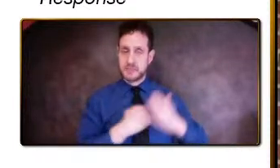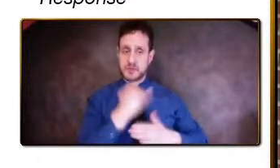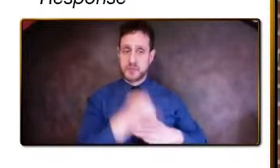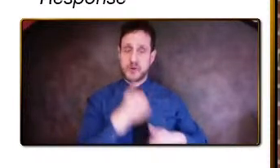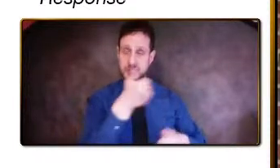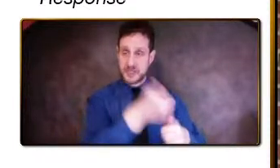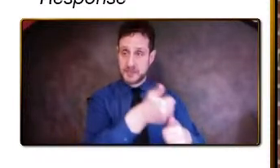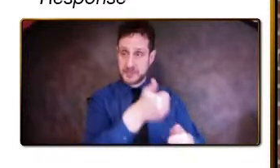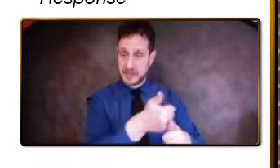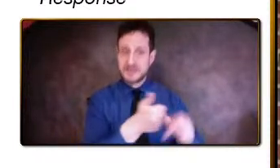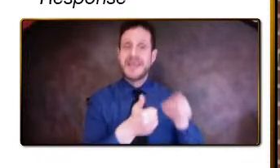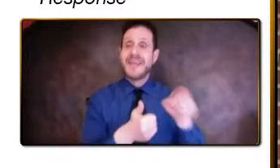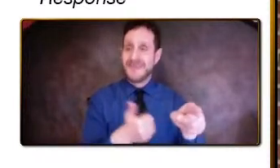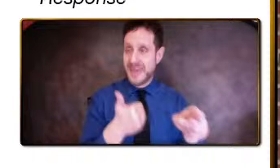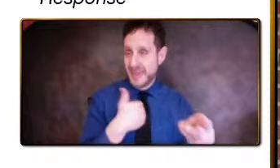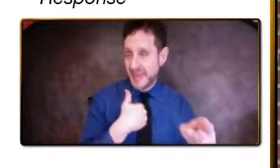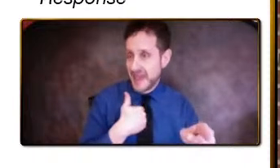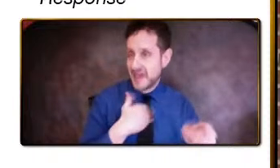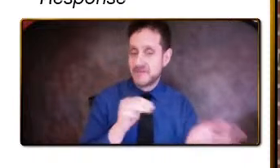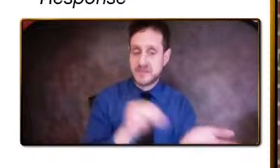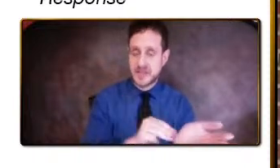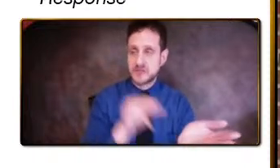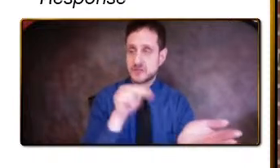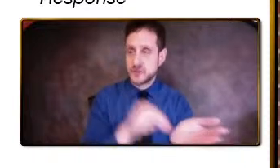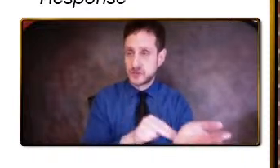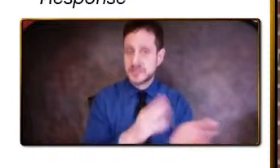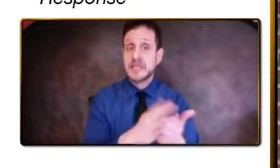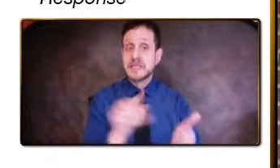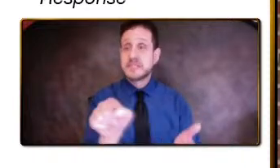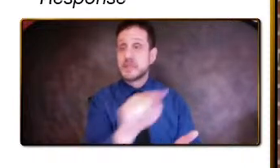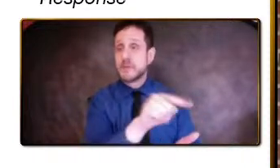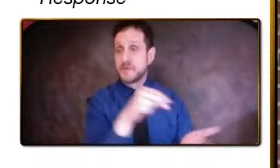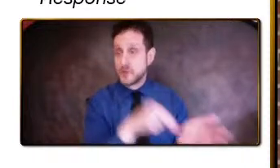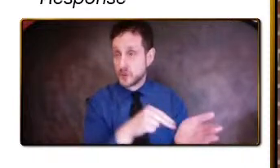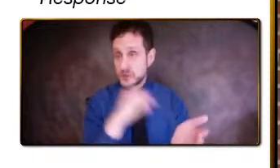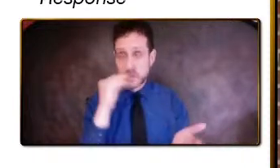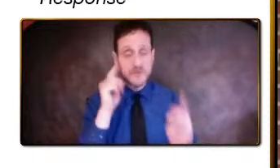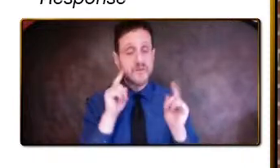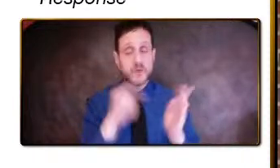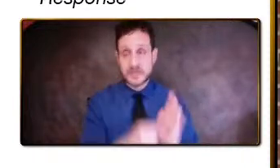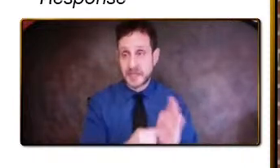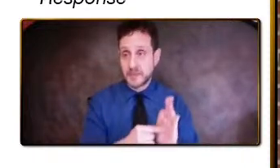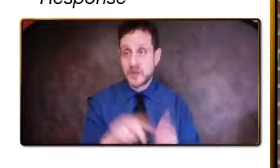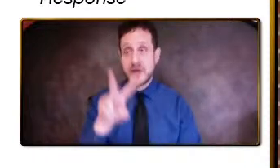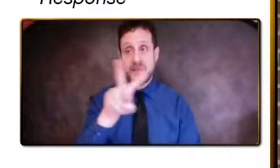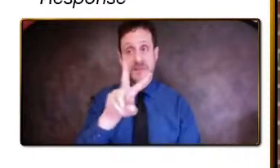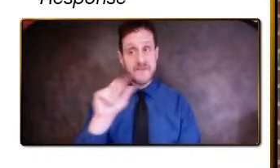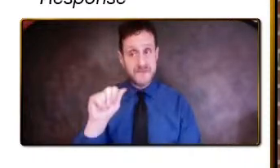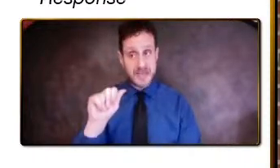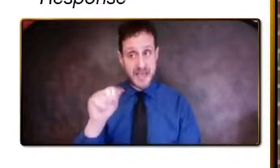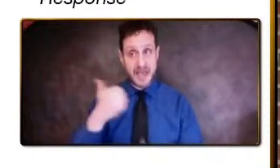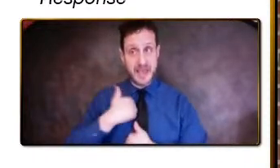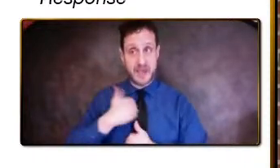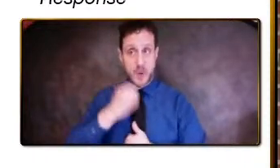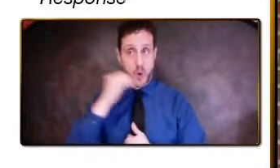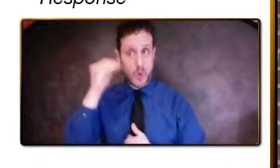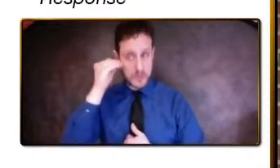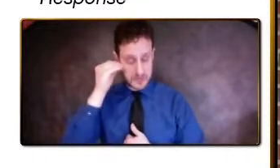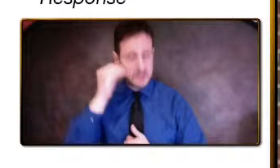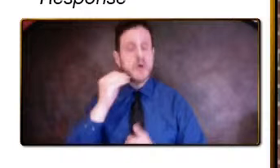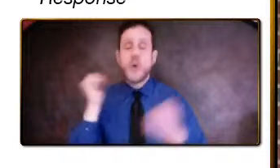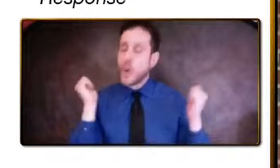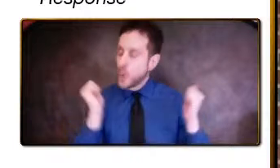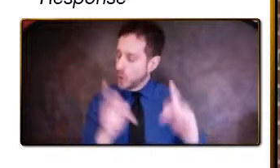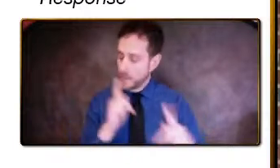medical staff. Some of them are vaccinating. All the VA homes have been vaccinated, have gotten the first shot. So we're having